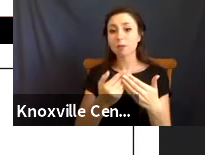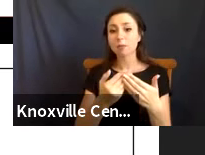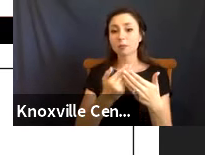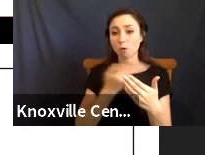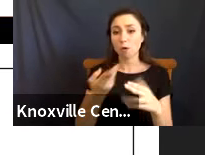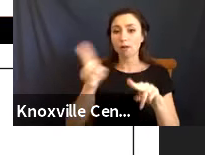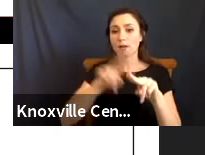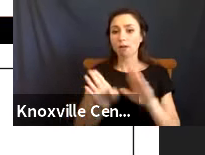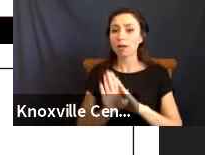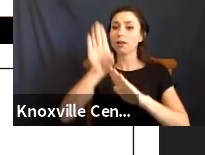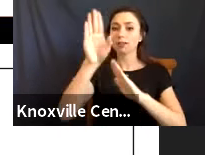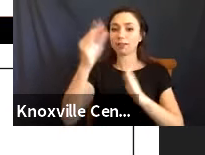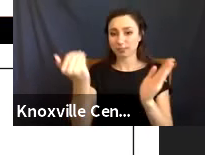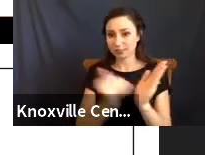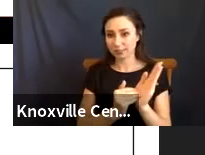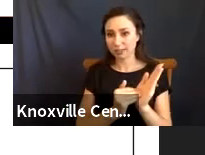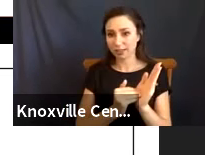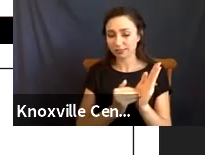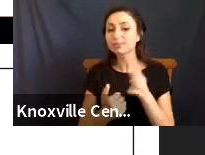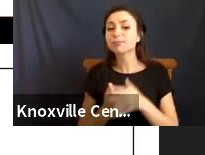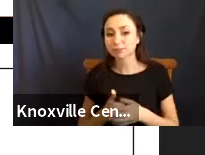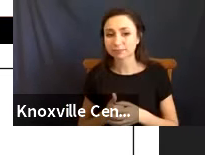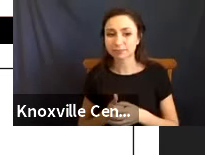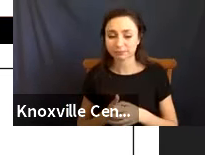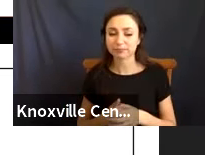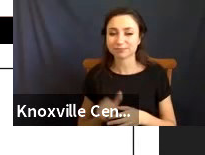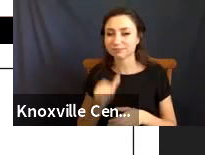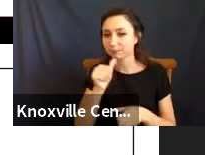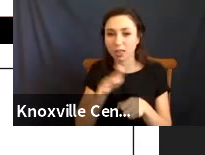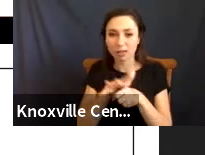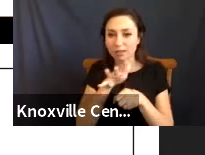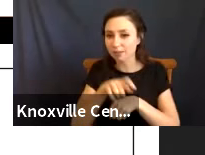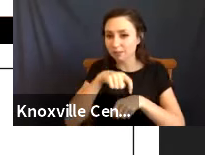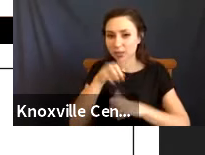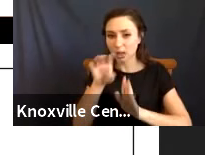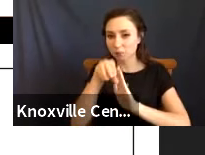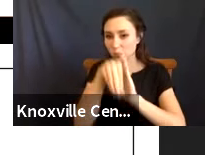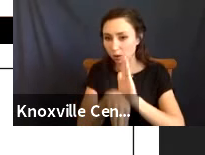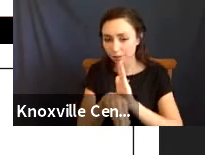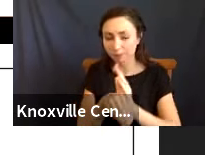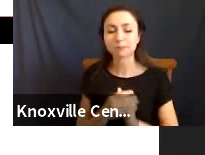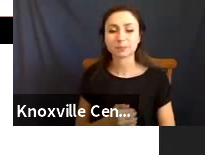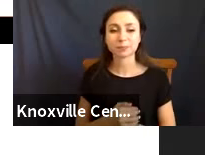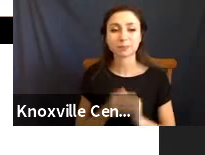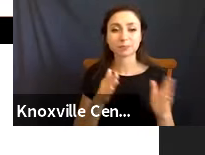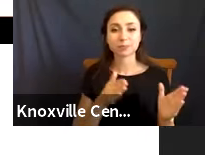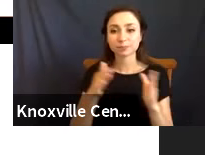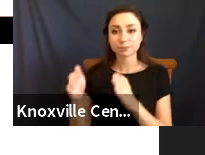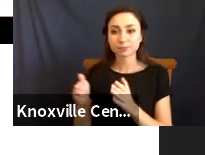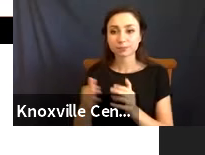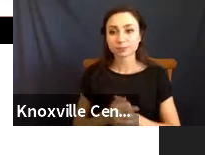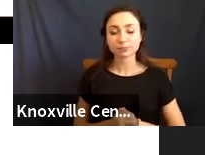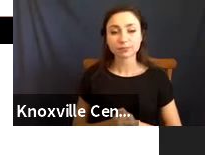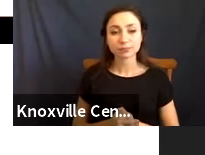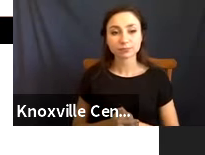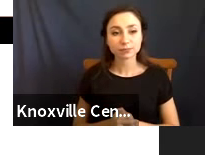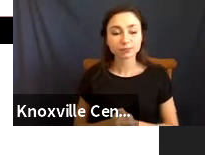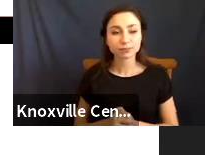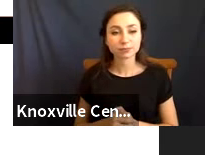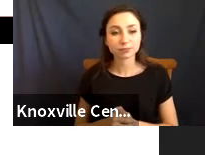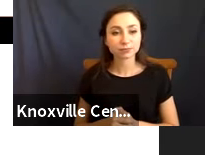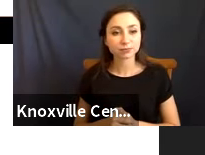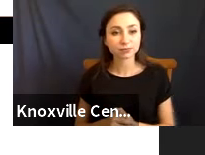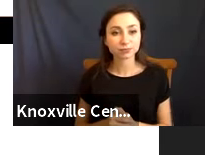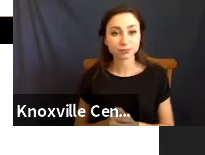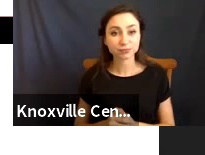spike. And so next slide, please. And this